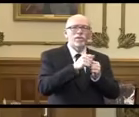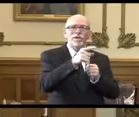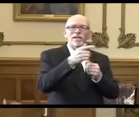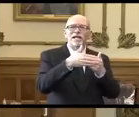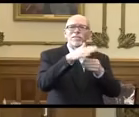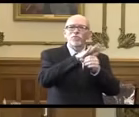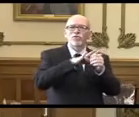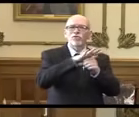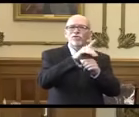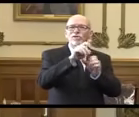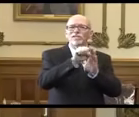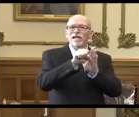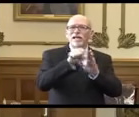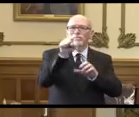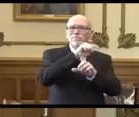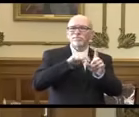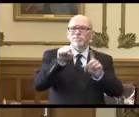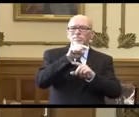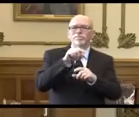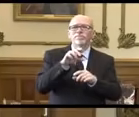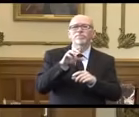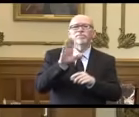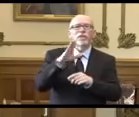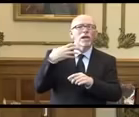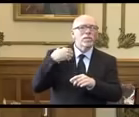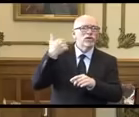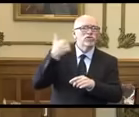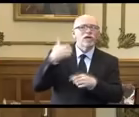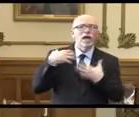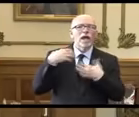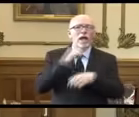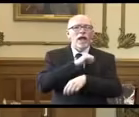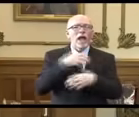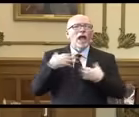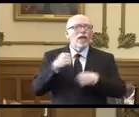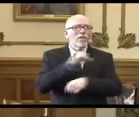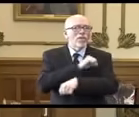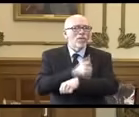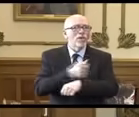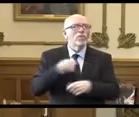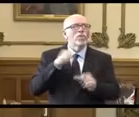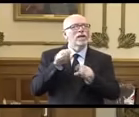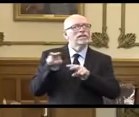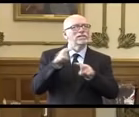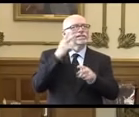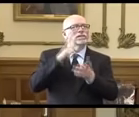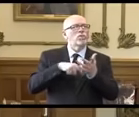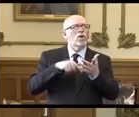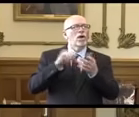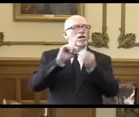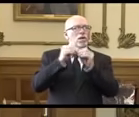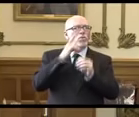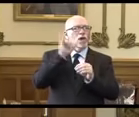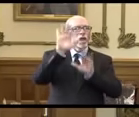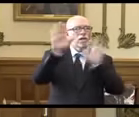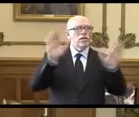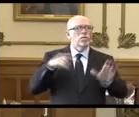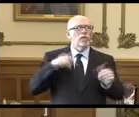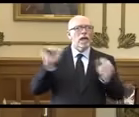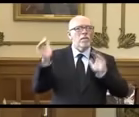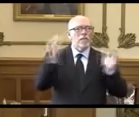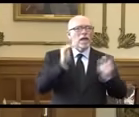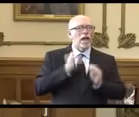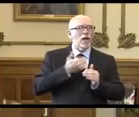neighboring states and commissioners and their health authorities, just to kind of see what numbers are looking like and to compare